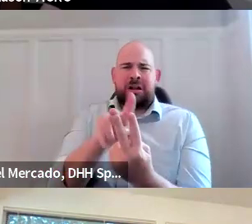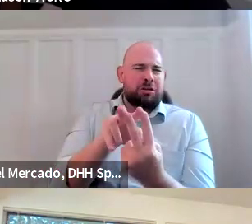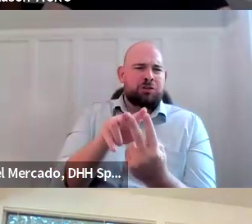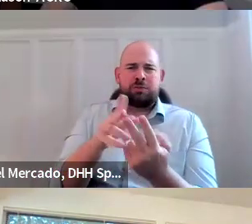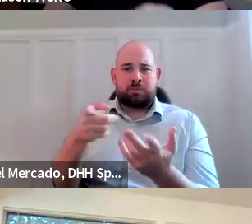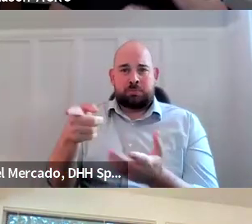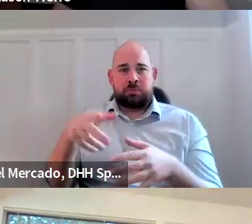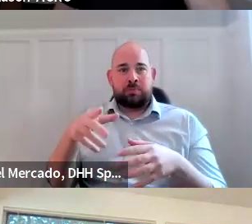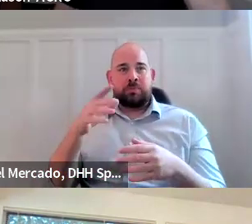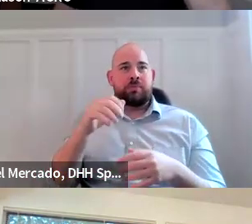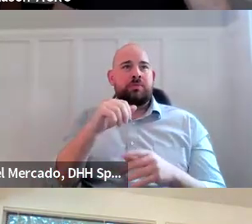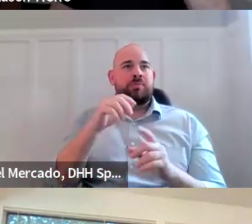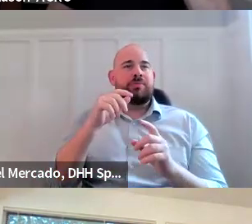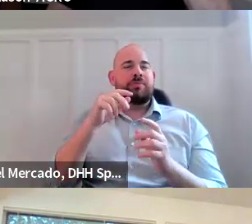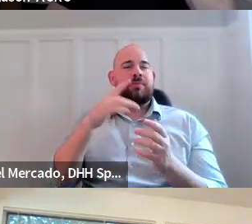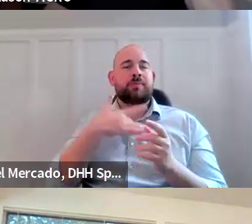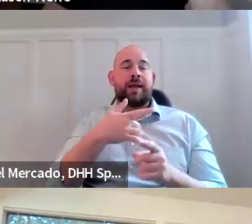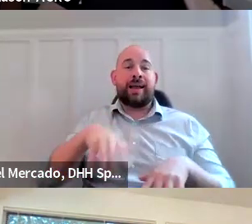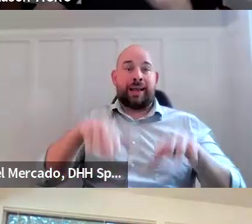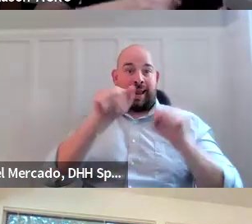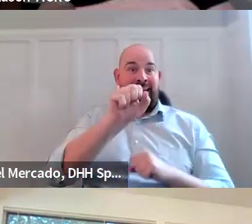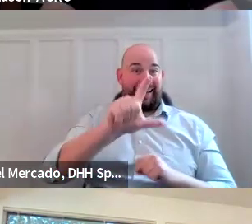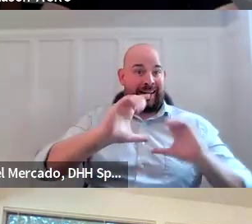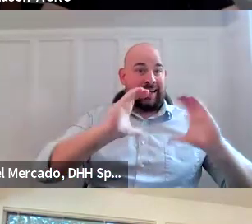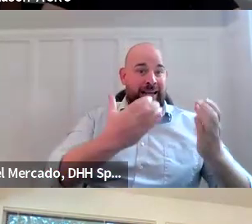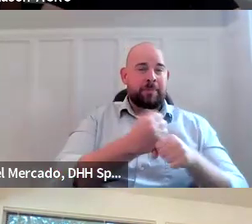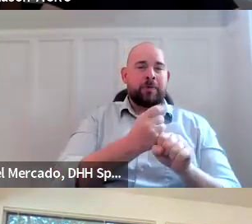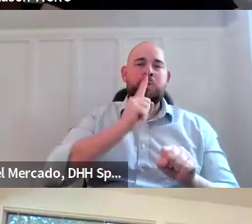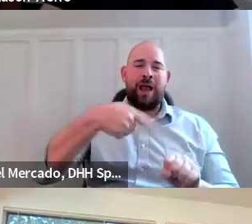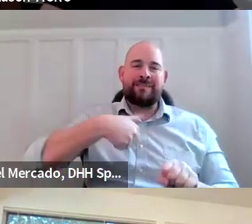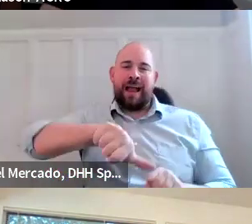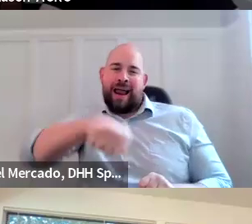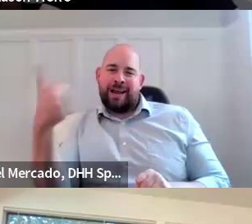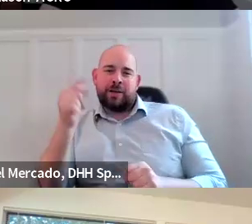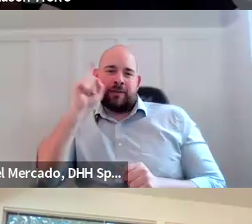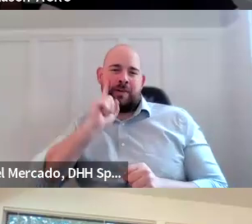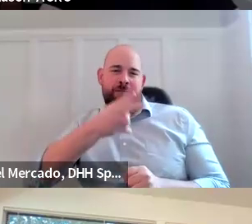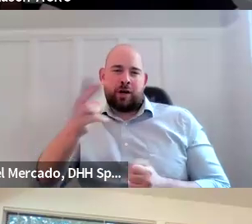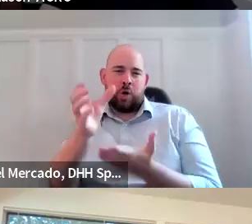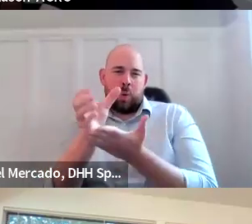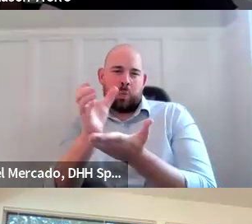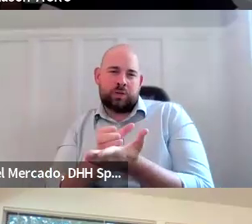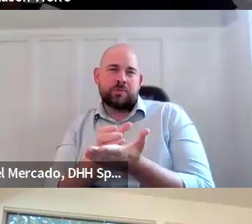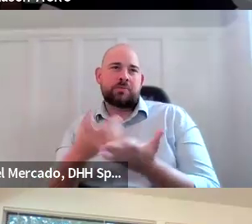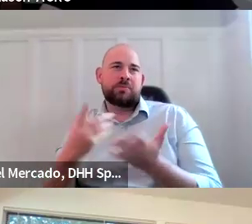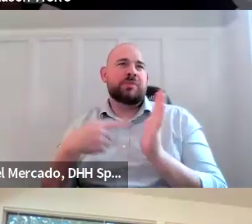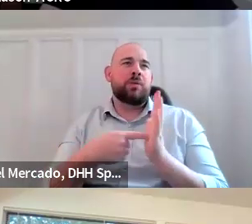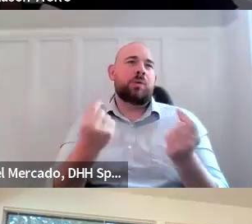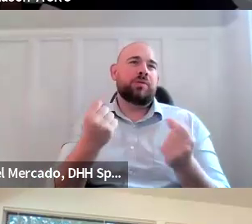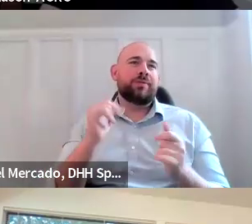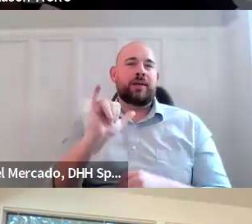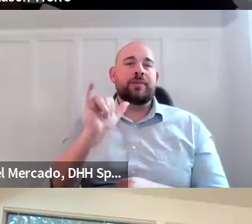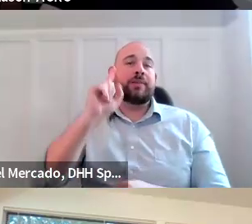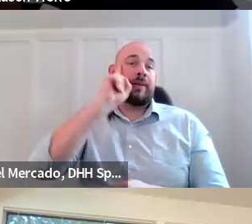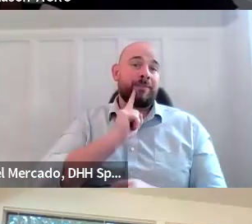deaf studies or interpreter training courses. And if they've taken ASL classes,